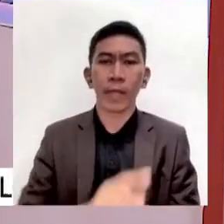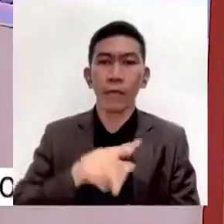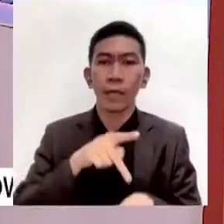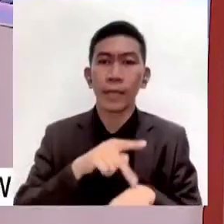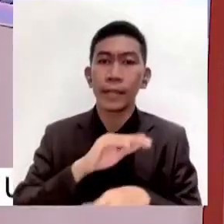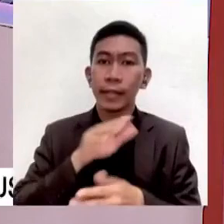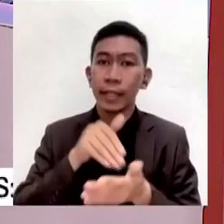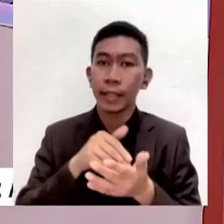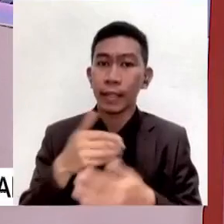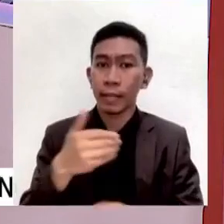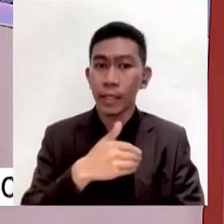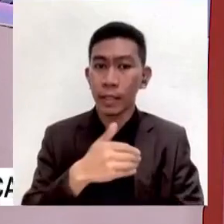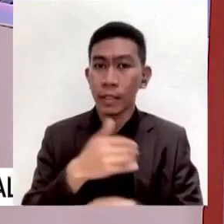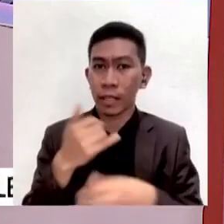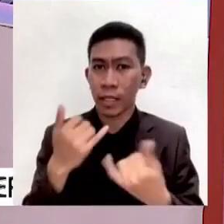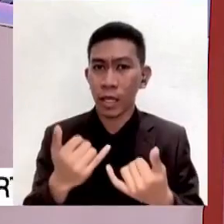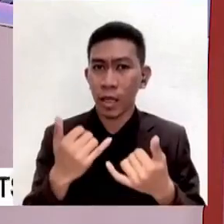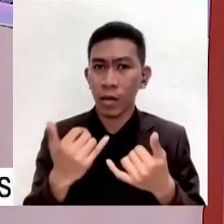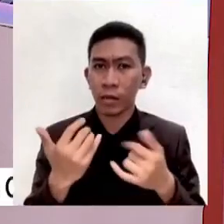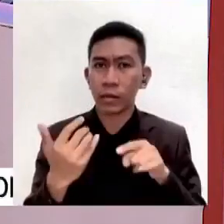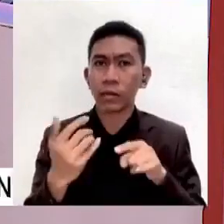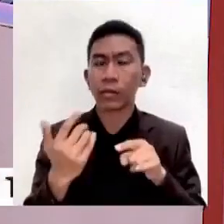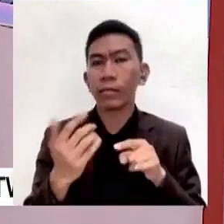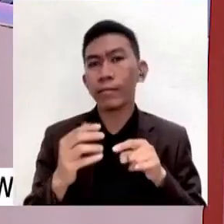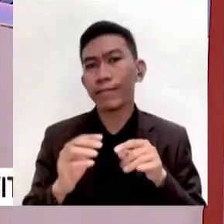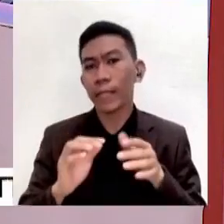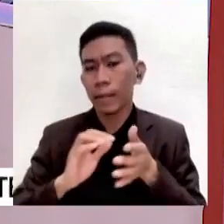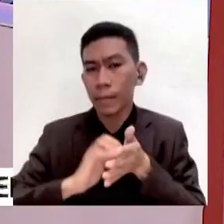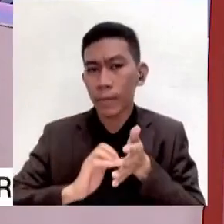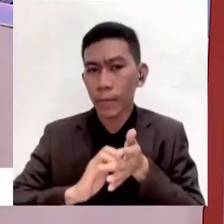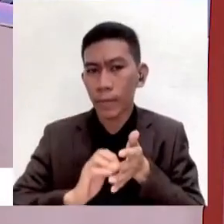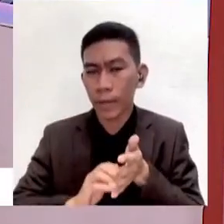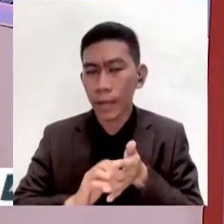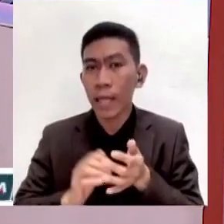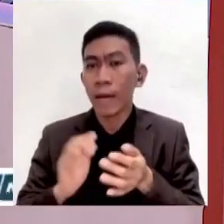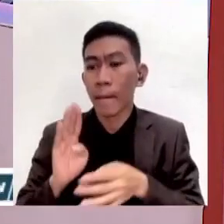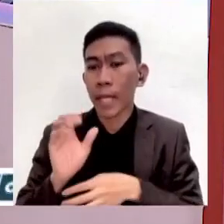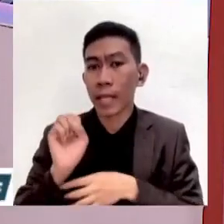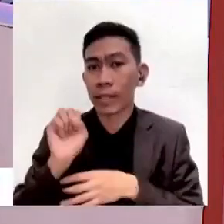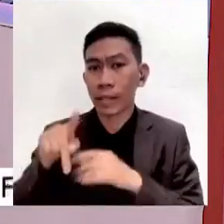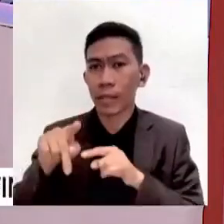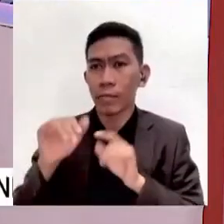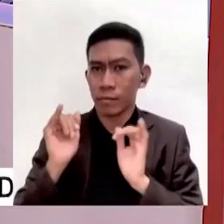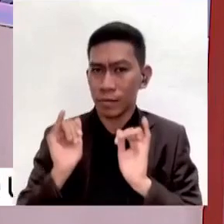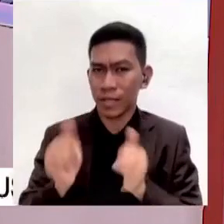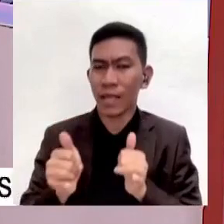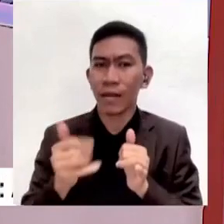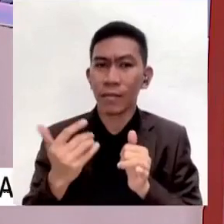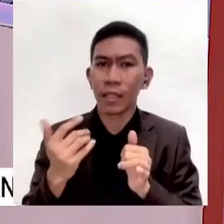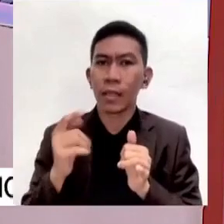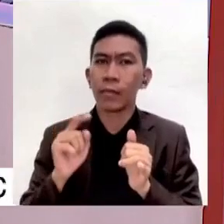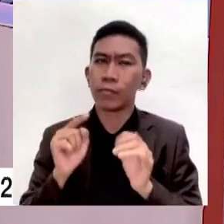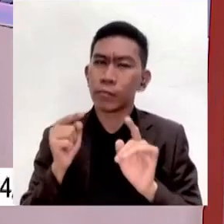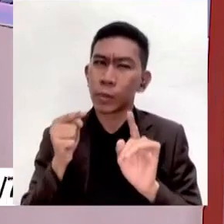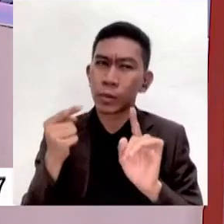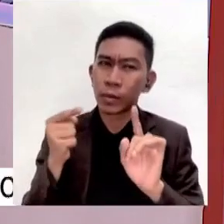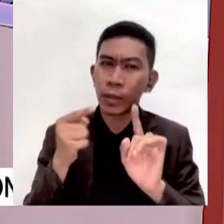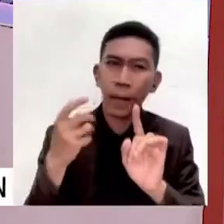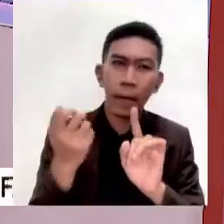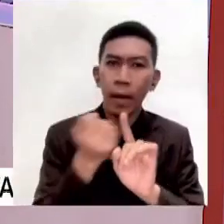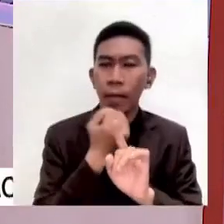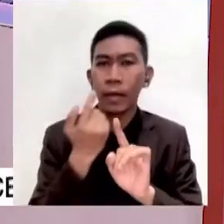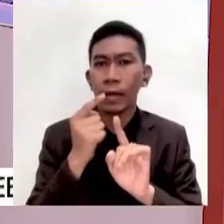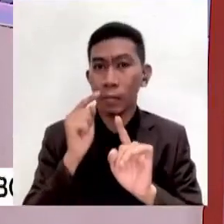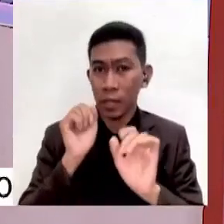rate cuts for now as inflation remains elevated. The BSP, though, remains bullish. The Consumer Price Index will finally fall back to the target